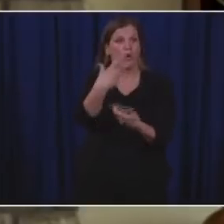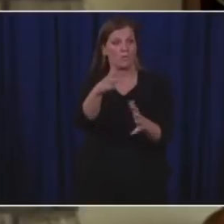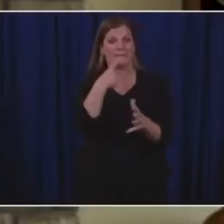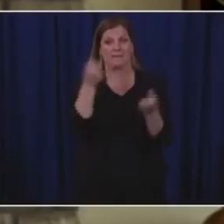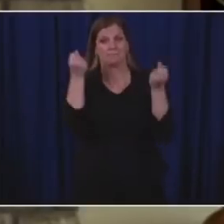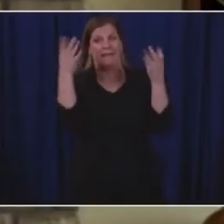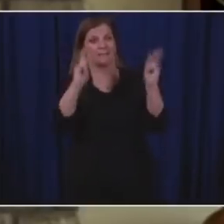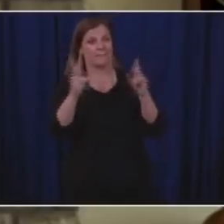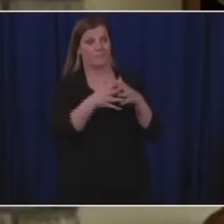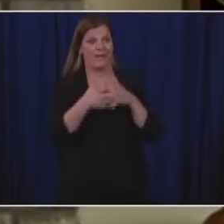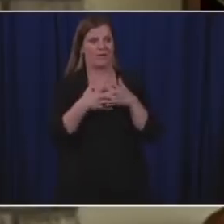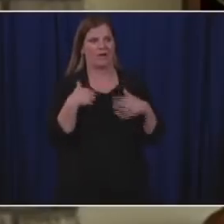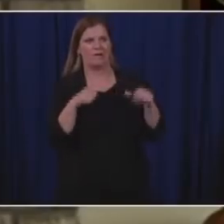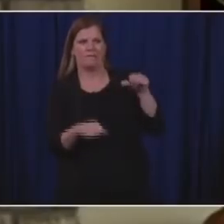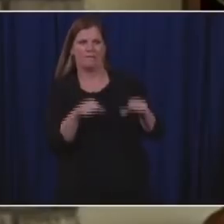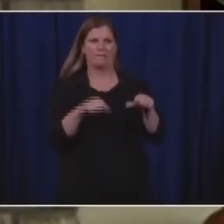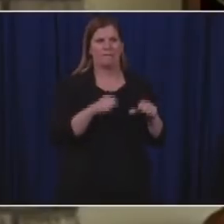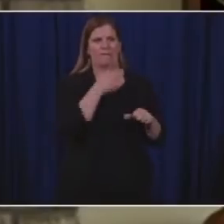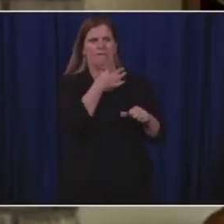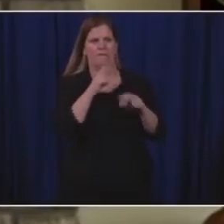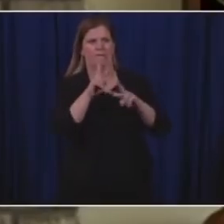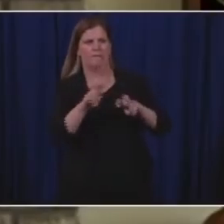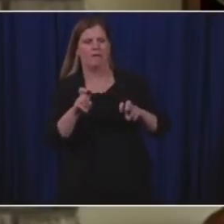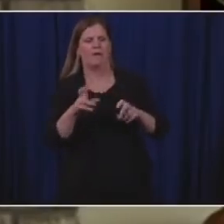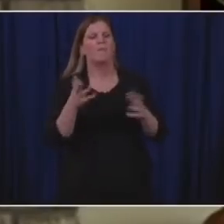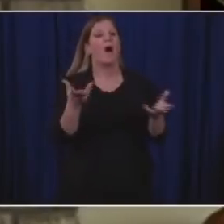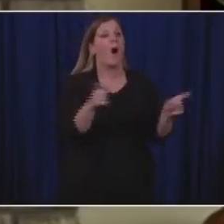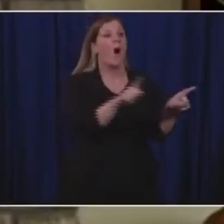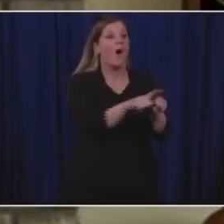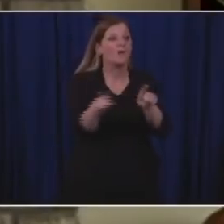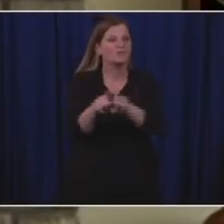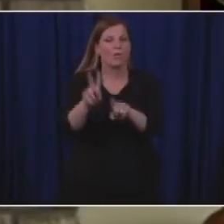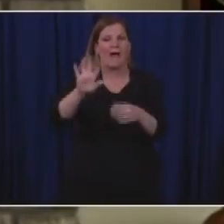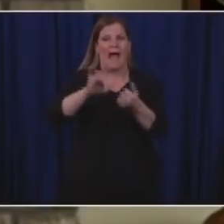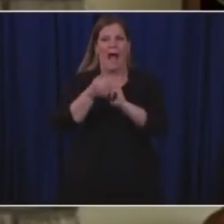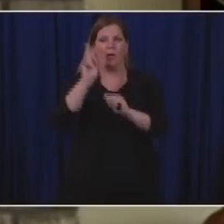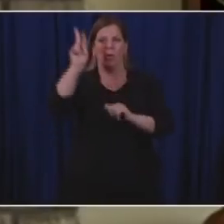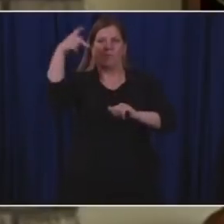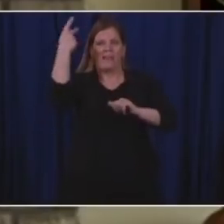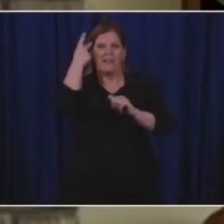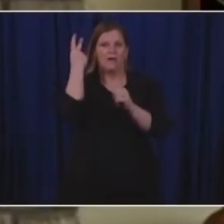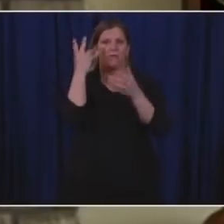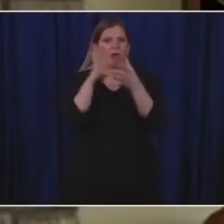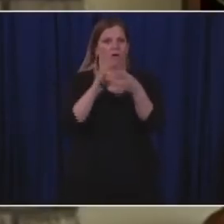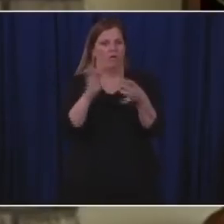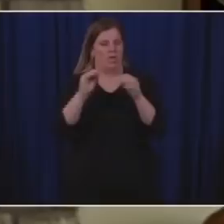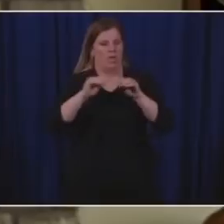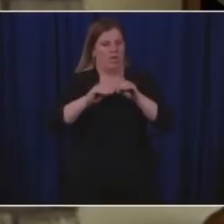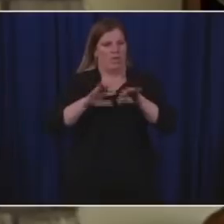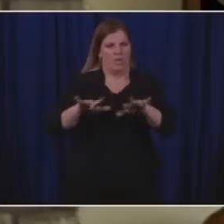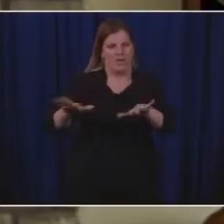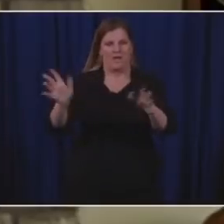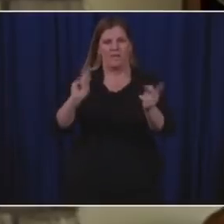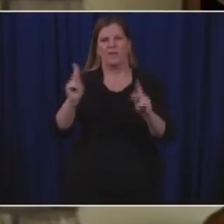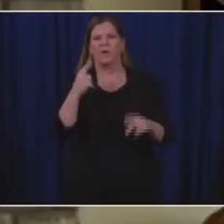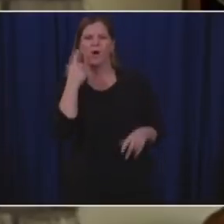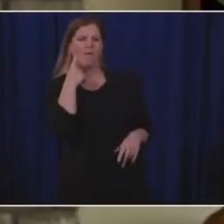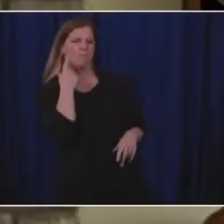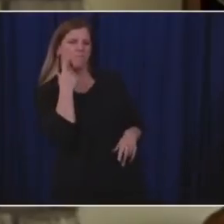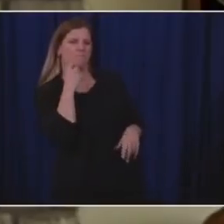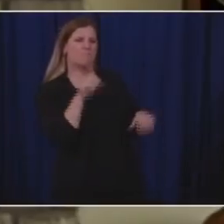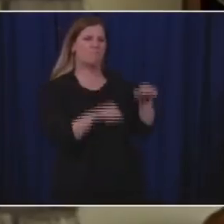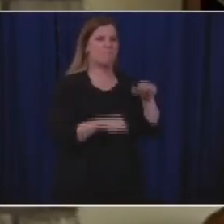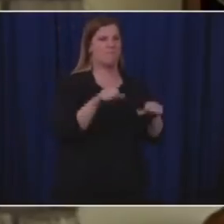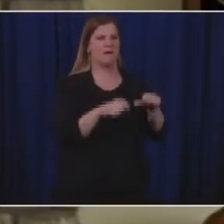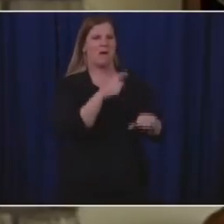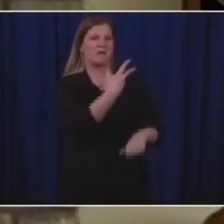the whole political atmosphere around this vaccine coming out has also caused a lot of people to have doubts whether, like you said, the